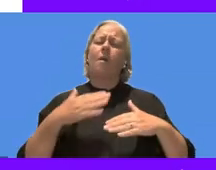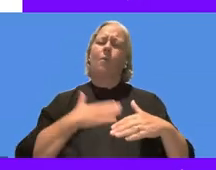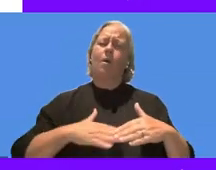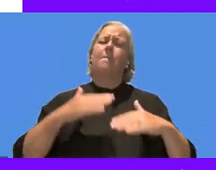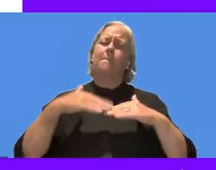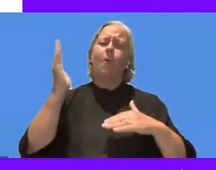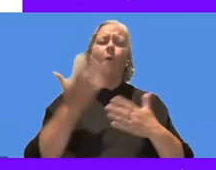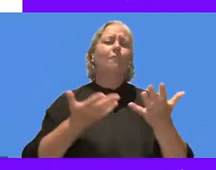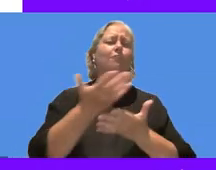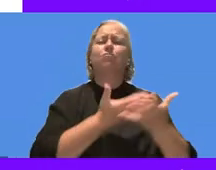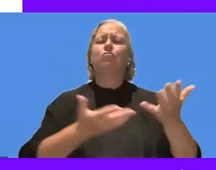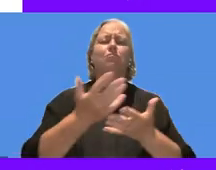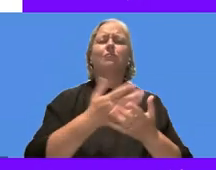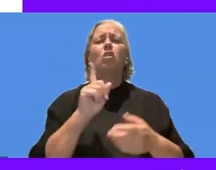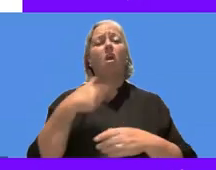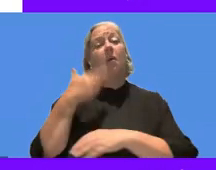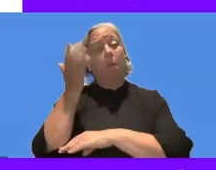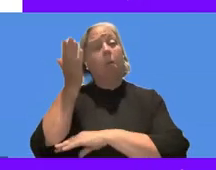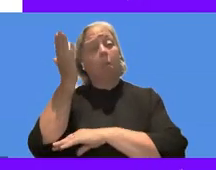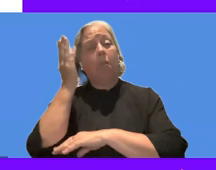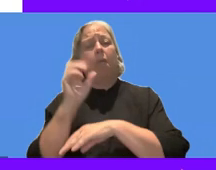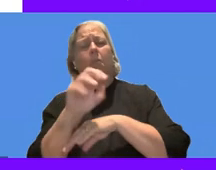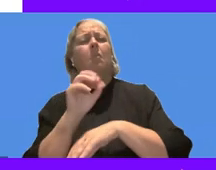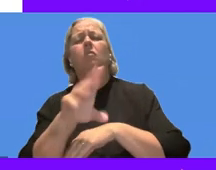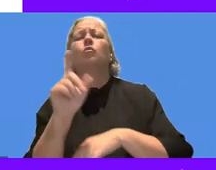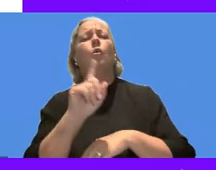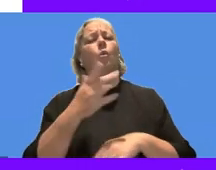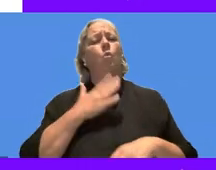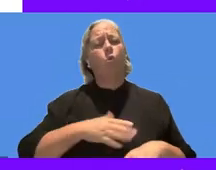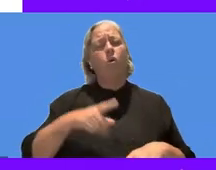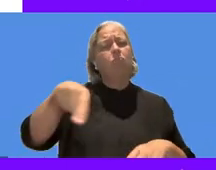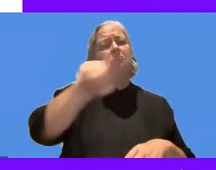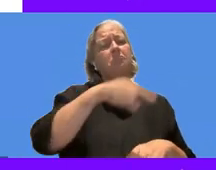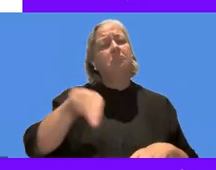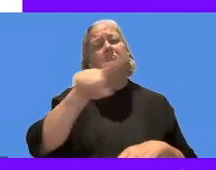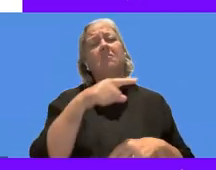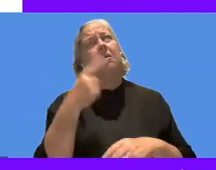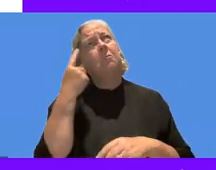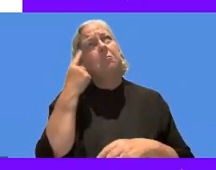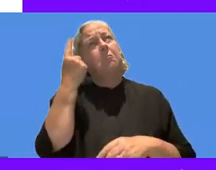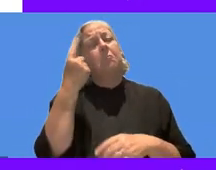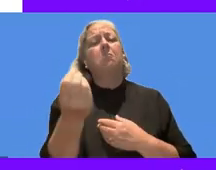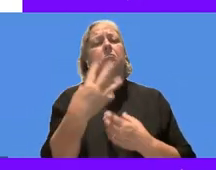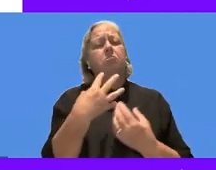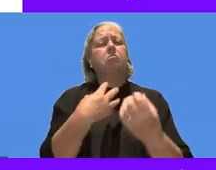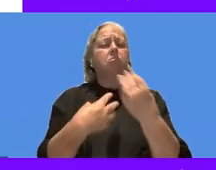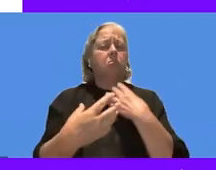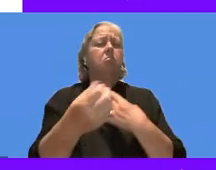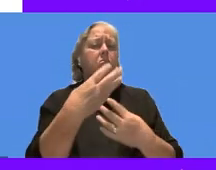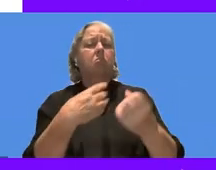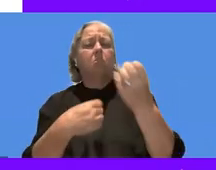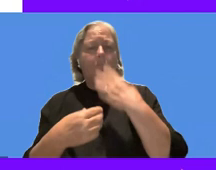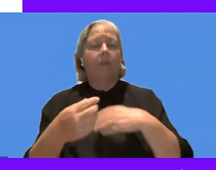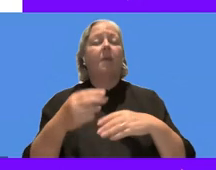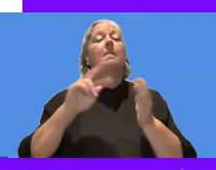we want to hear from you what your views and perspectives are already, and we can start responding to those as